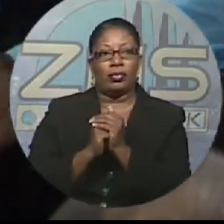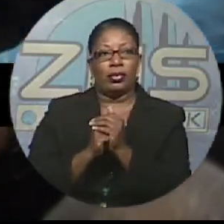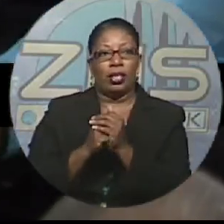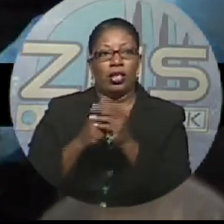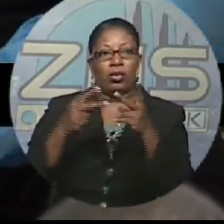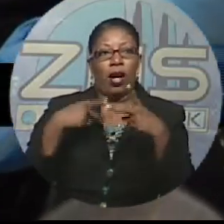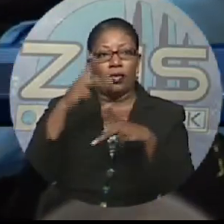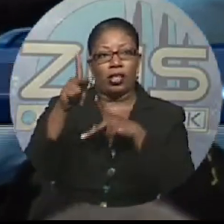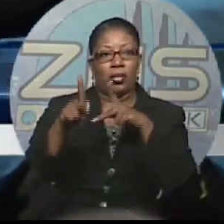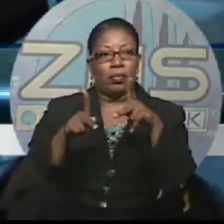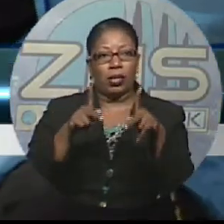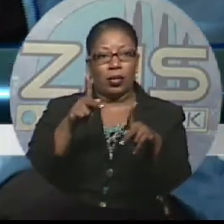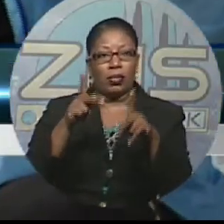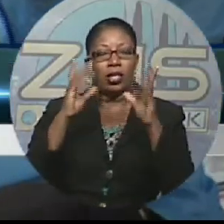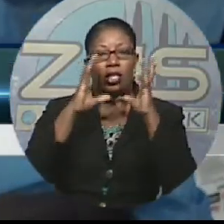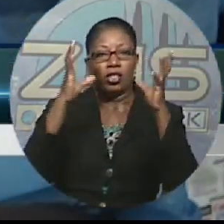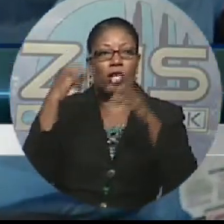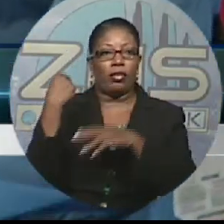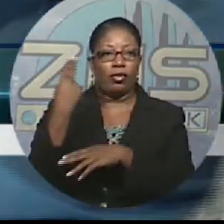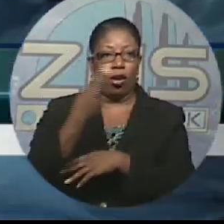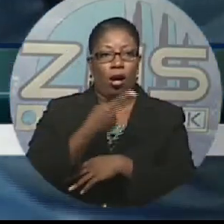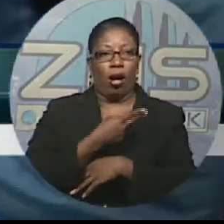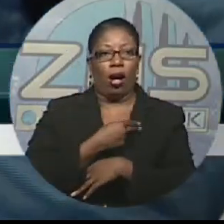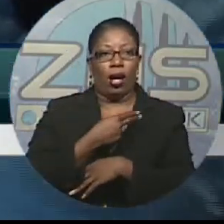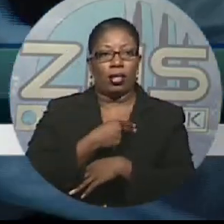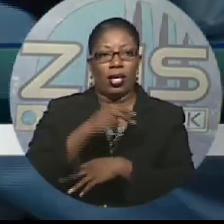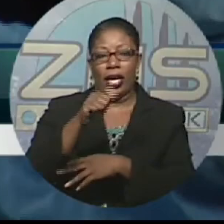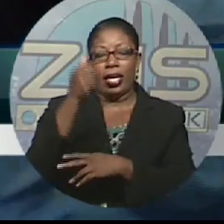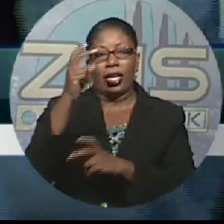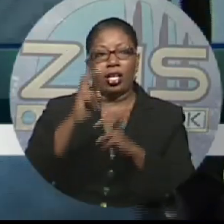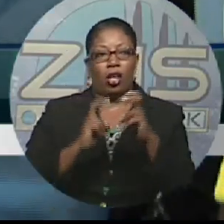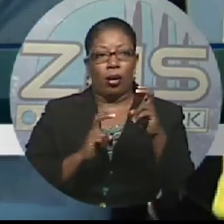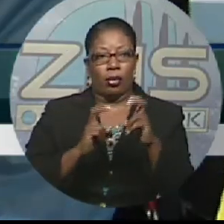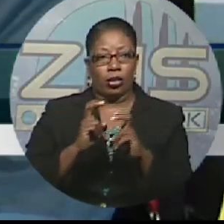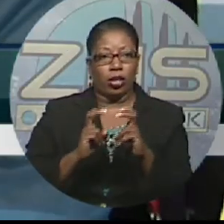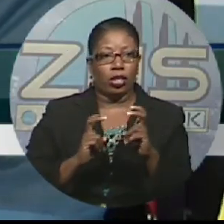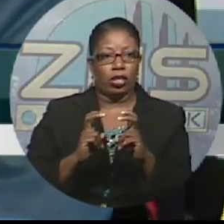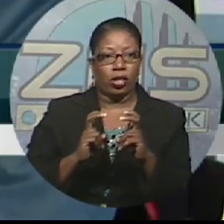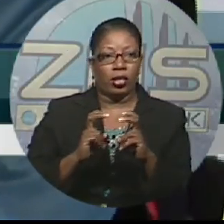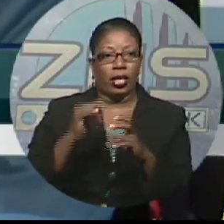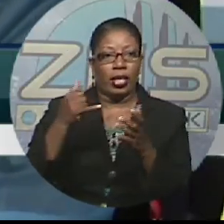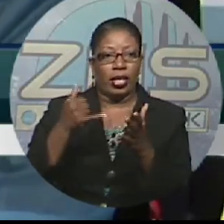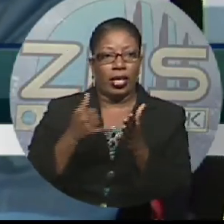is always a good thing. But as of any competition, you know,